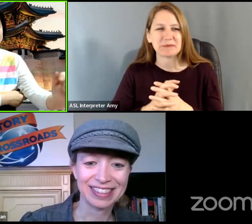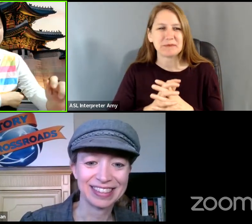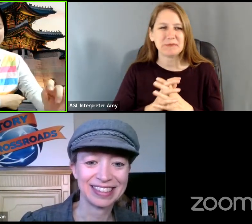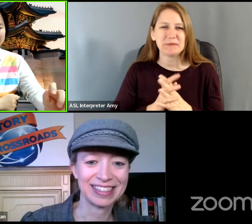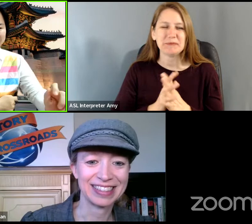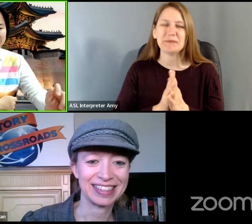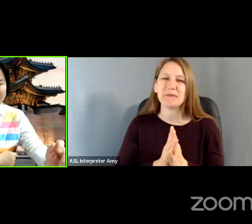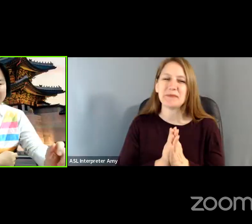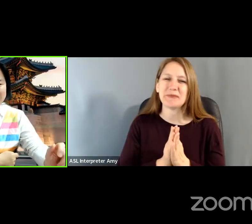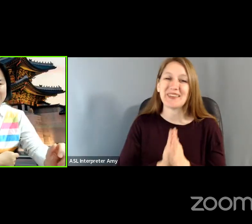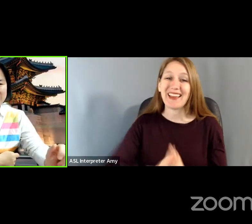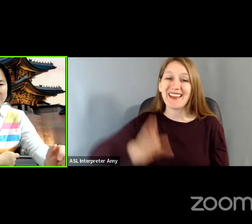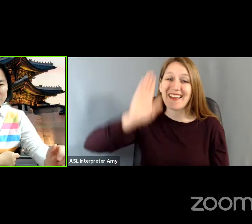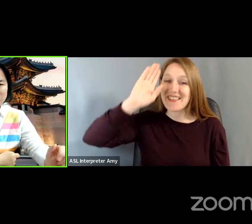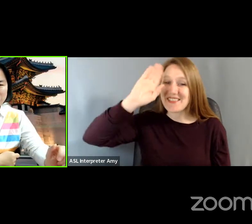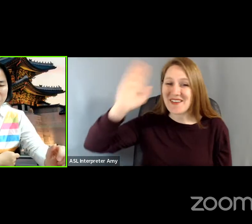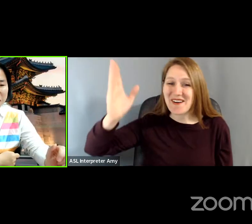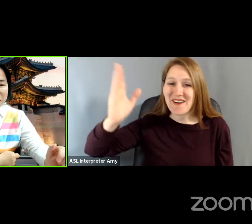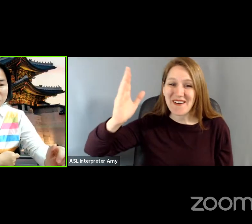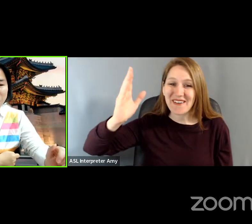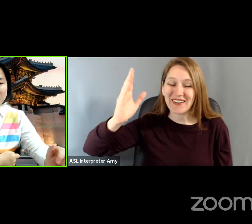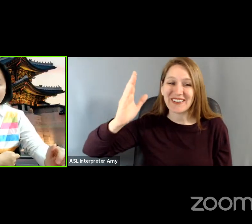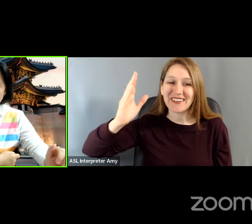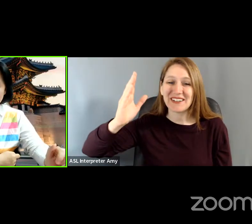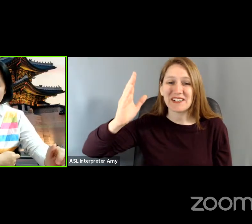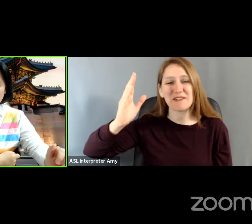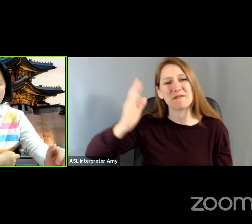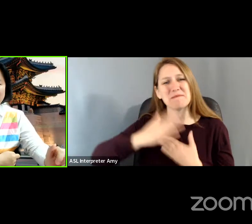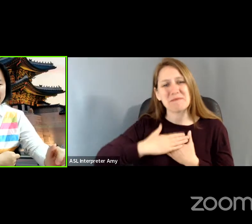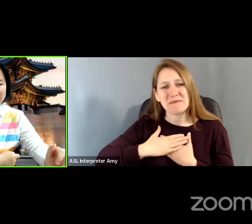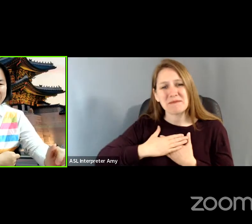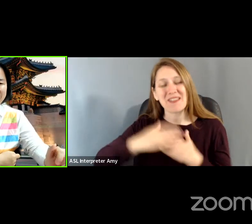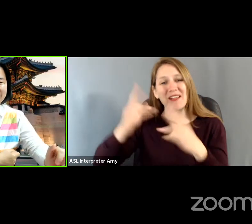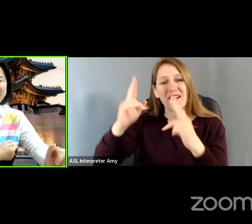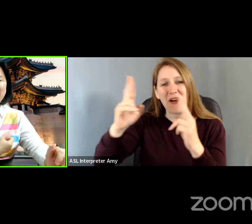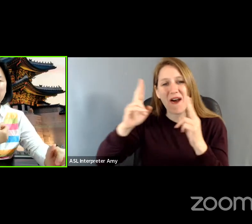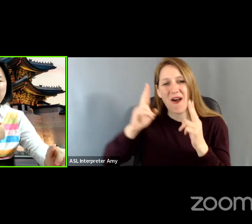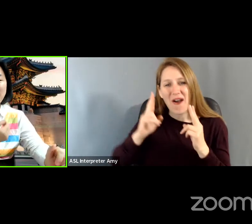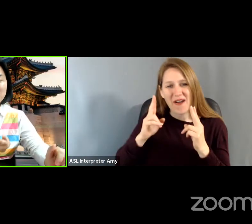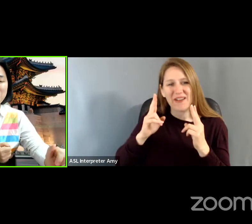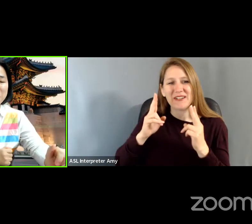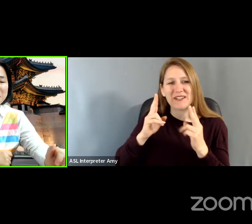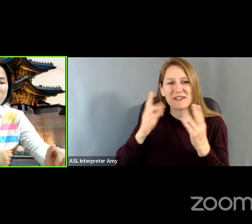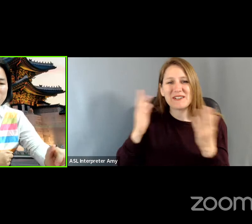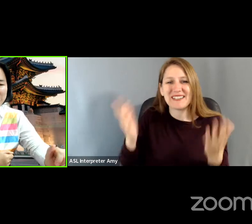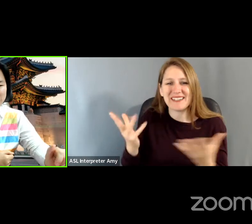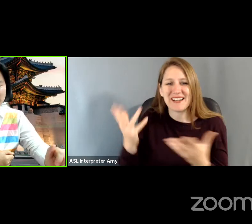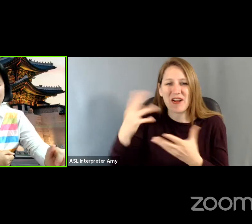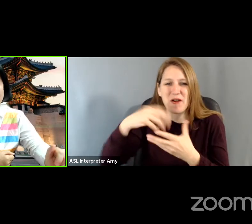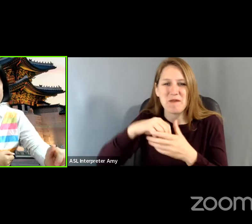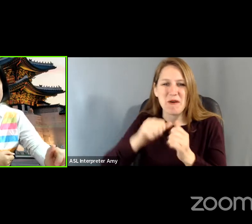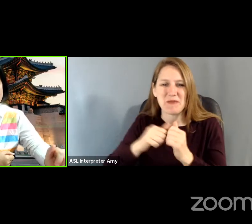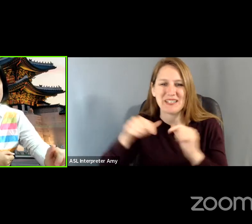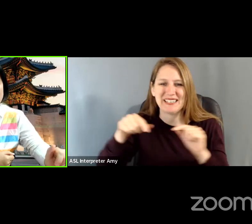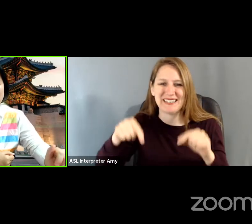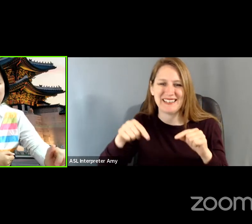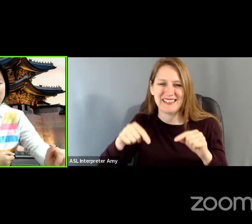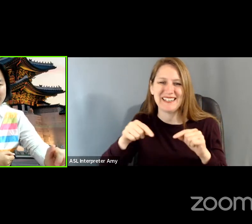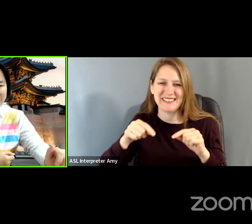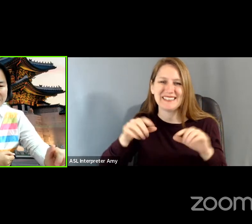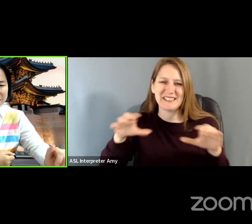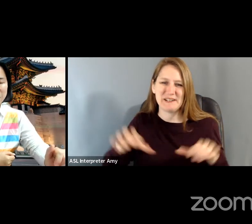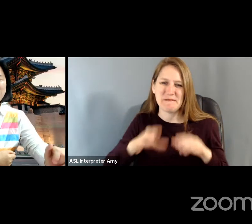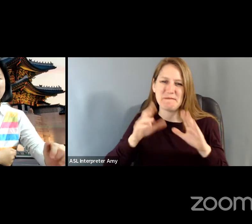Hello. It is a great honor for me to be part of this program. Nice to meet